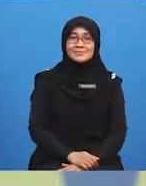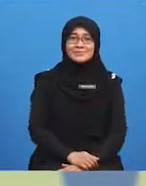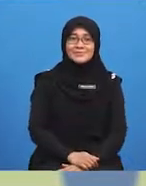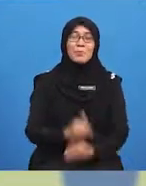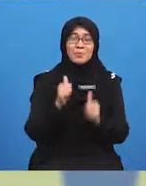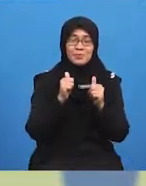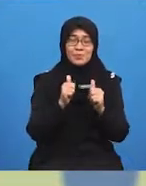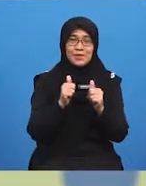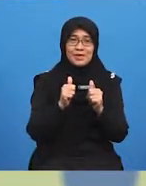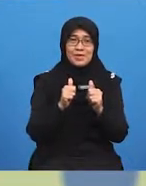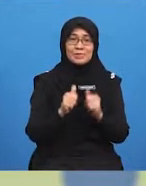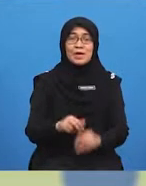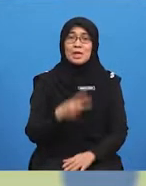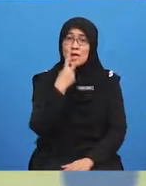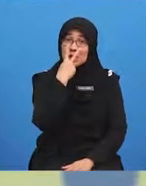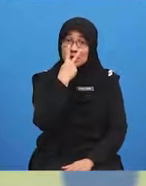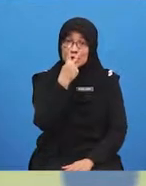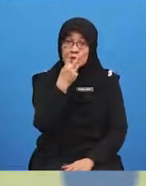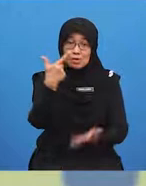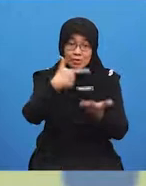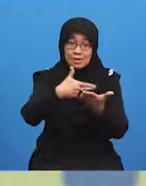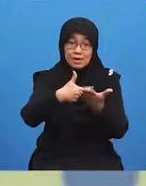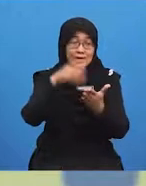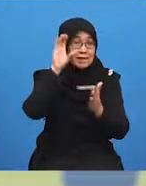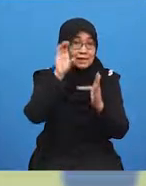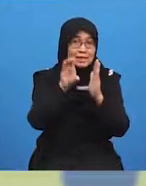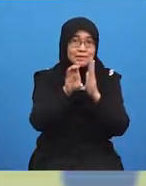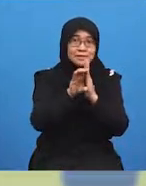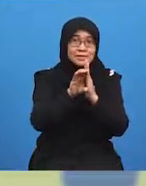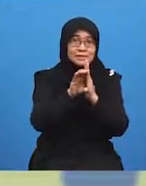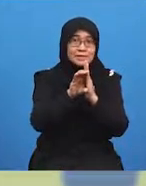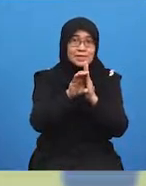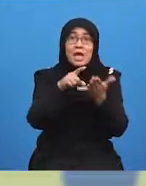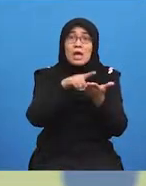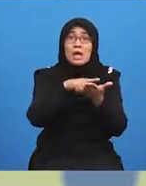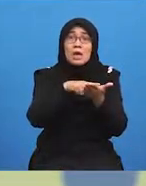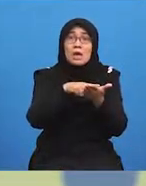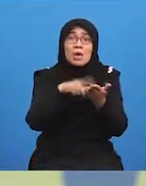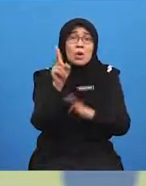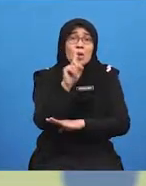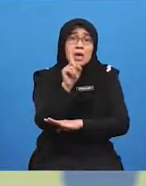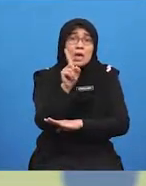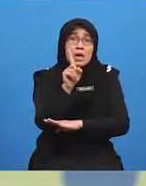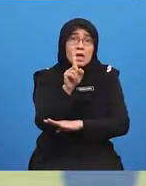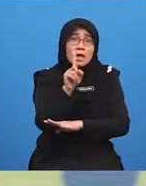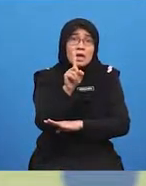Great! Now let's have a look at this one and guess, where is this place?